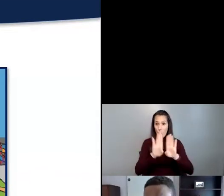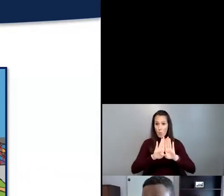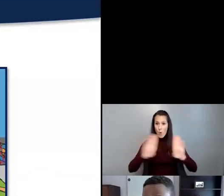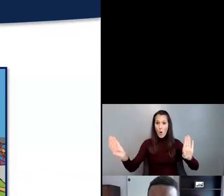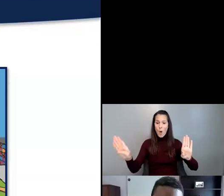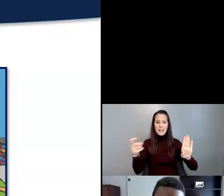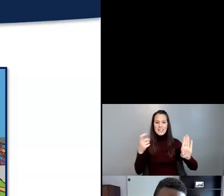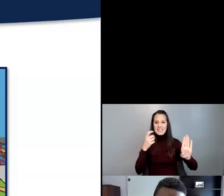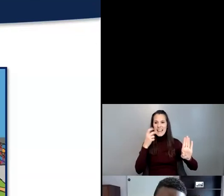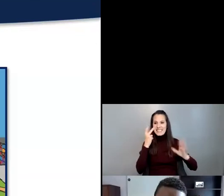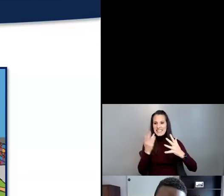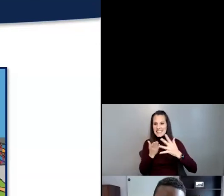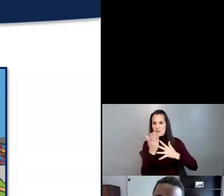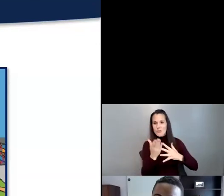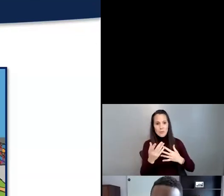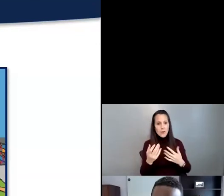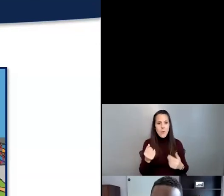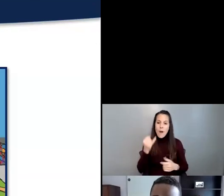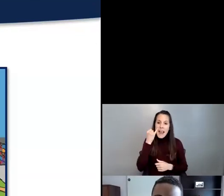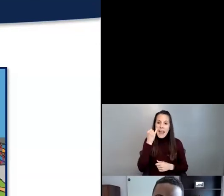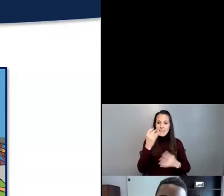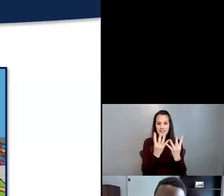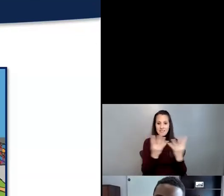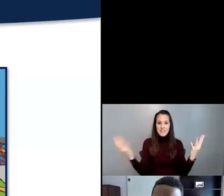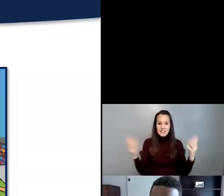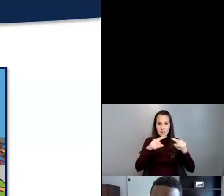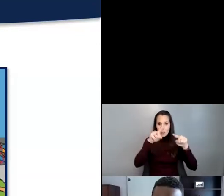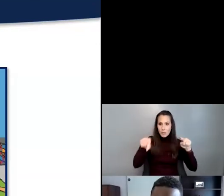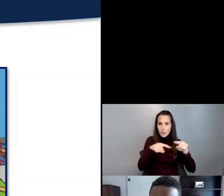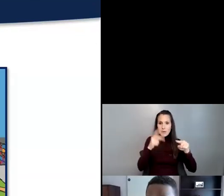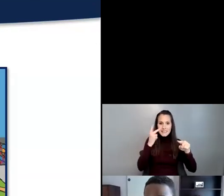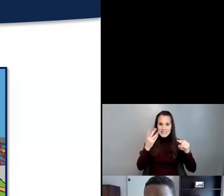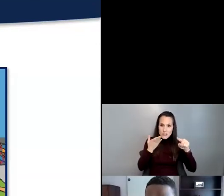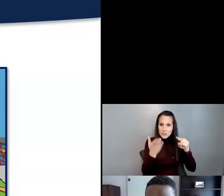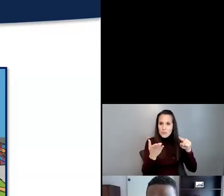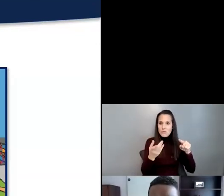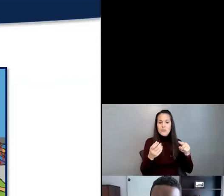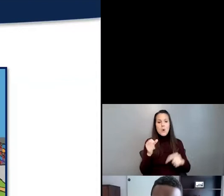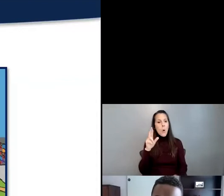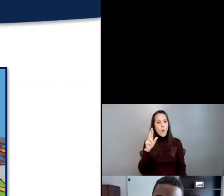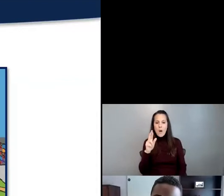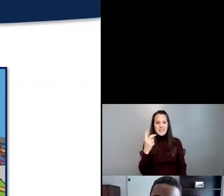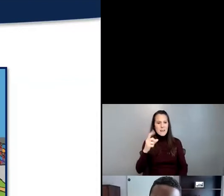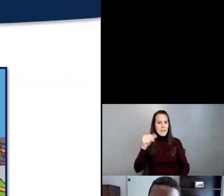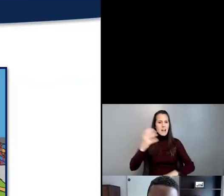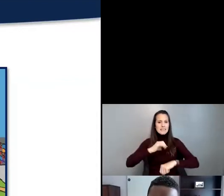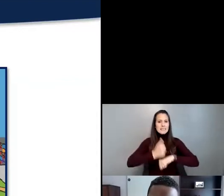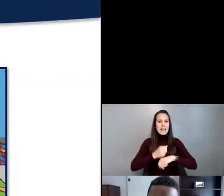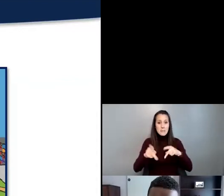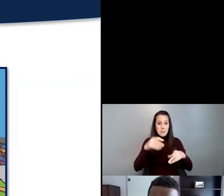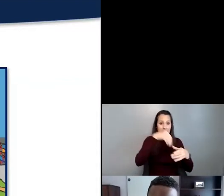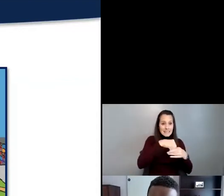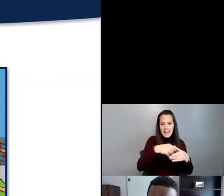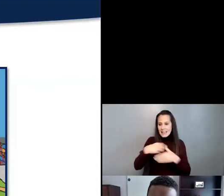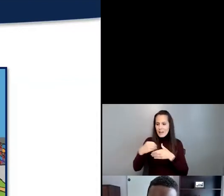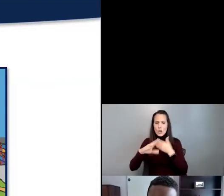if the fence was chain link? What if there was something that allowed us to then let people on both sides of it have what it is that they